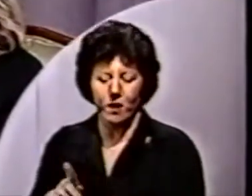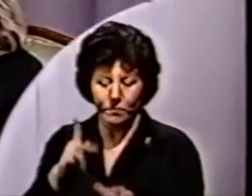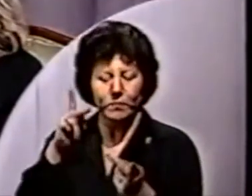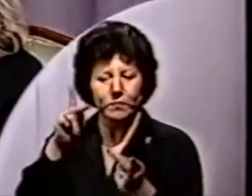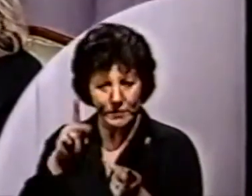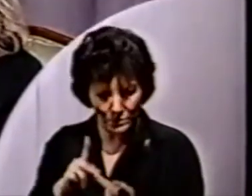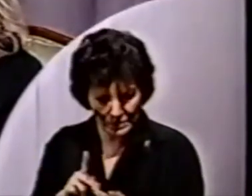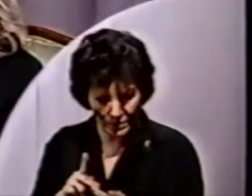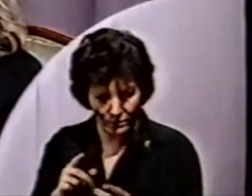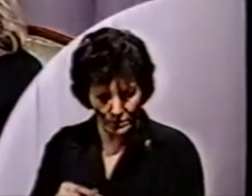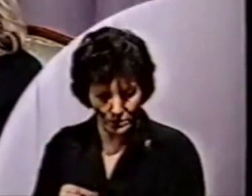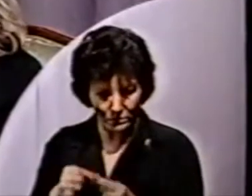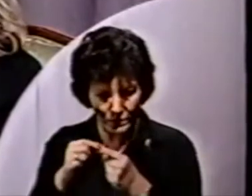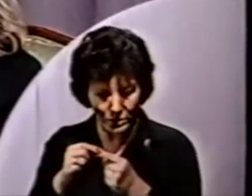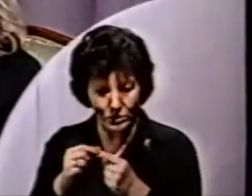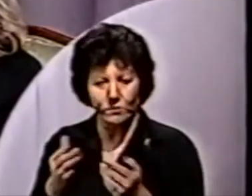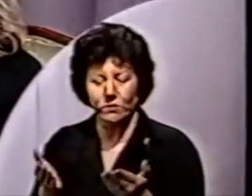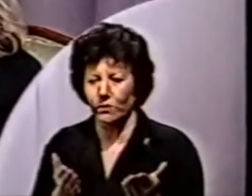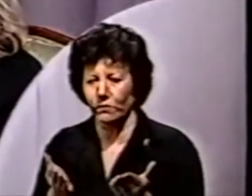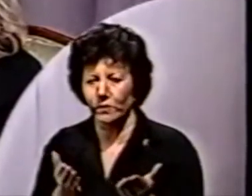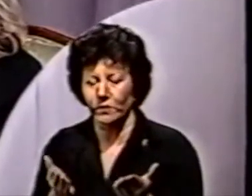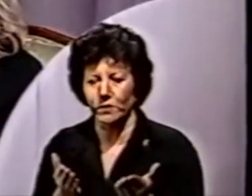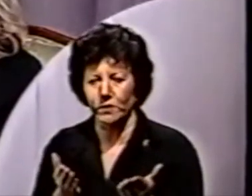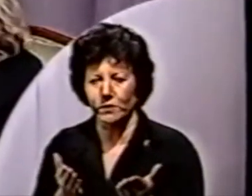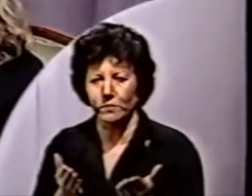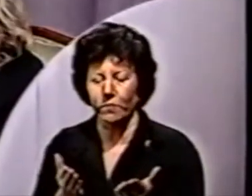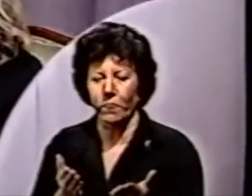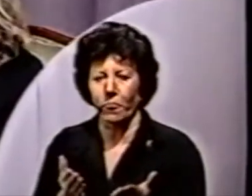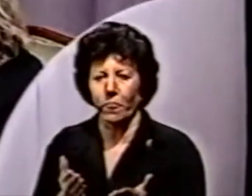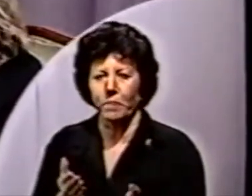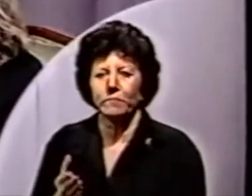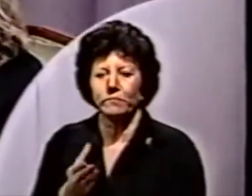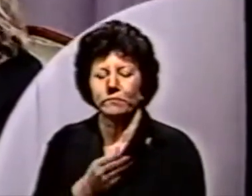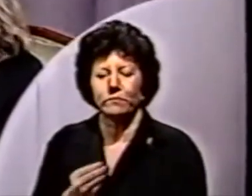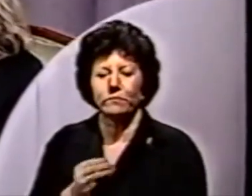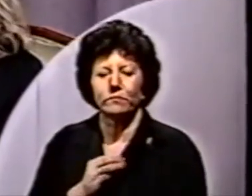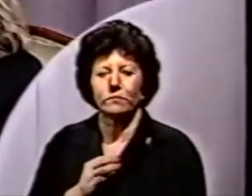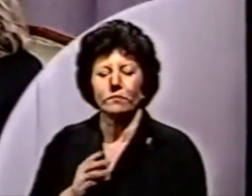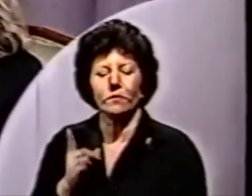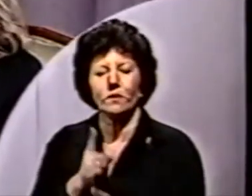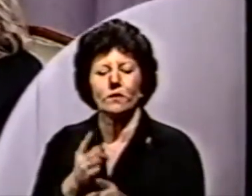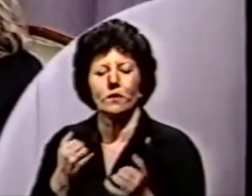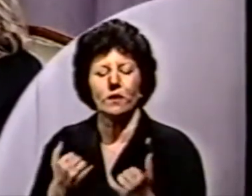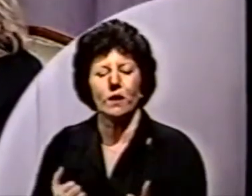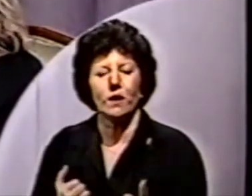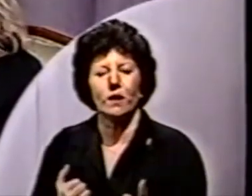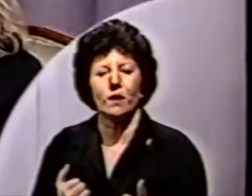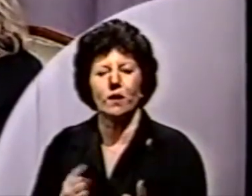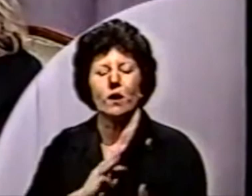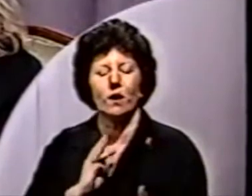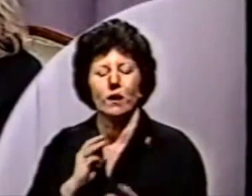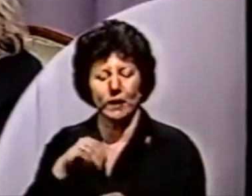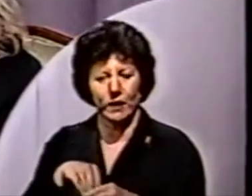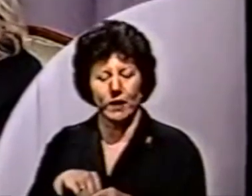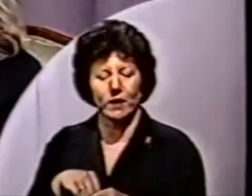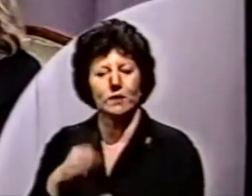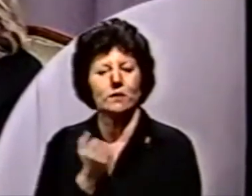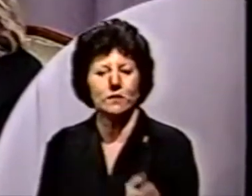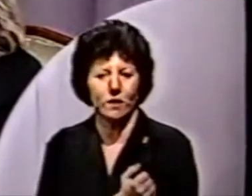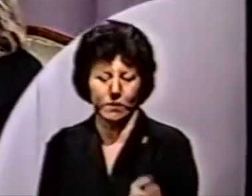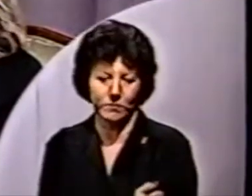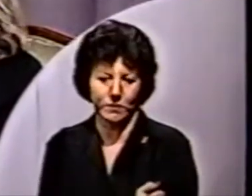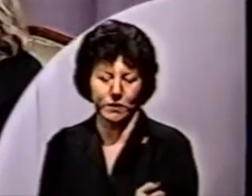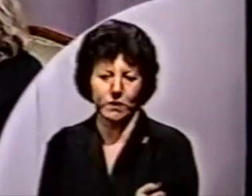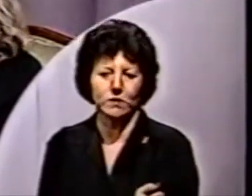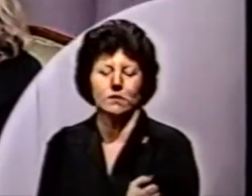There's good models for that in the substance abuse communities, that show that women really make better use